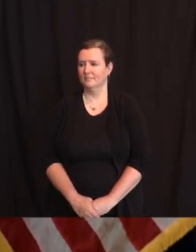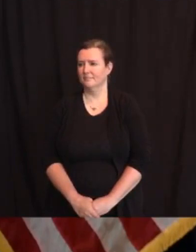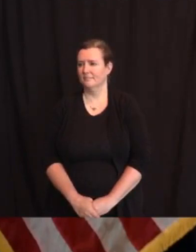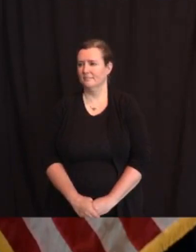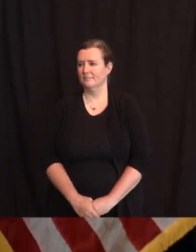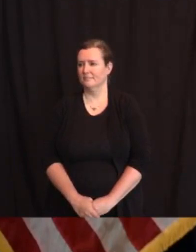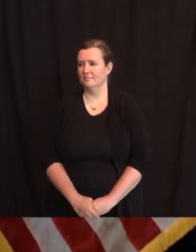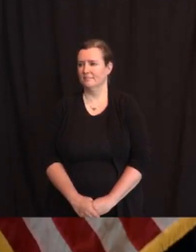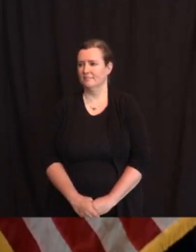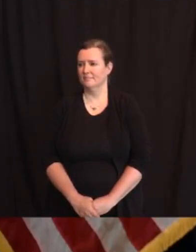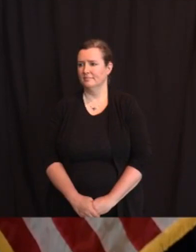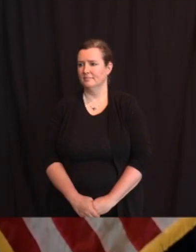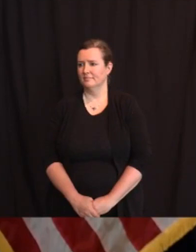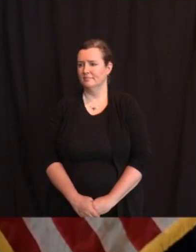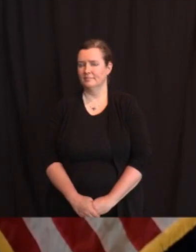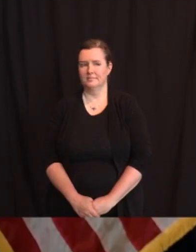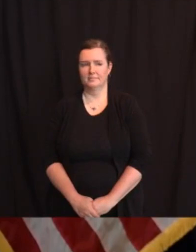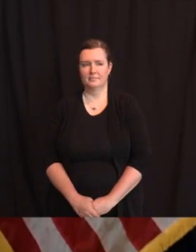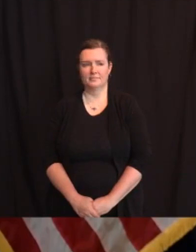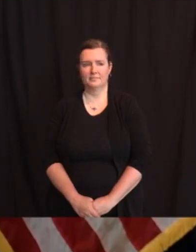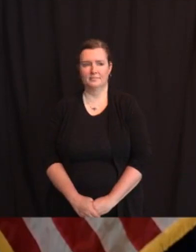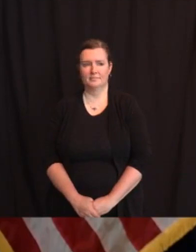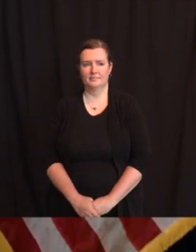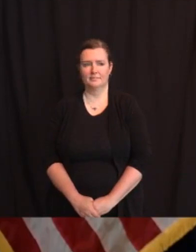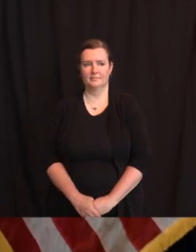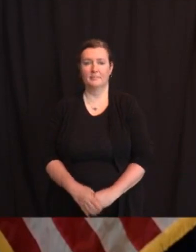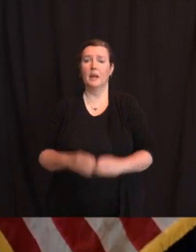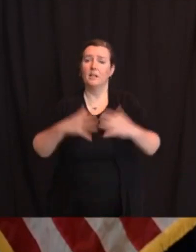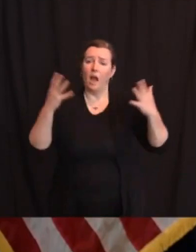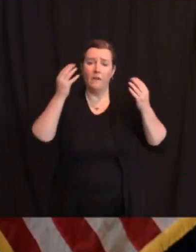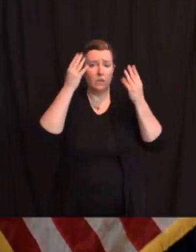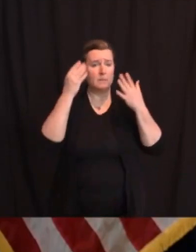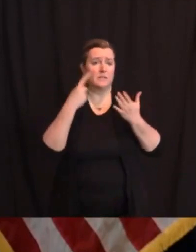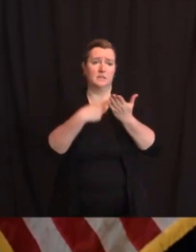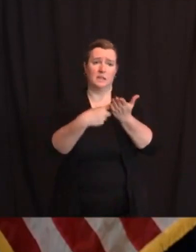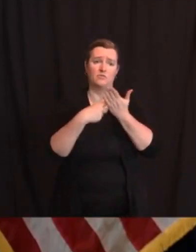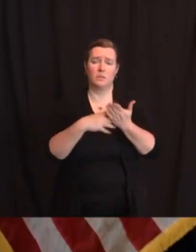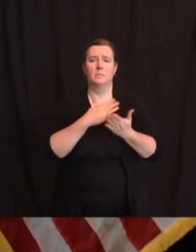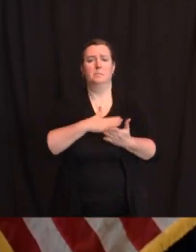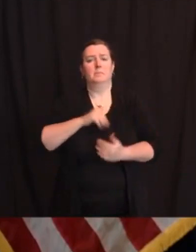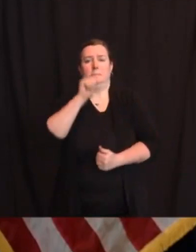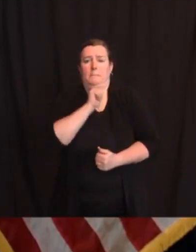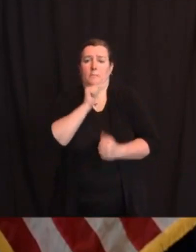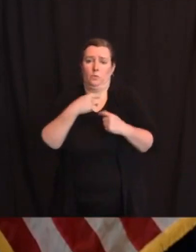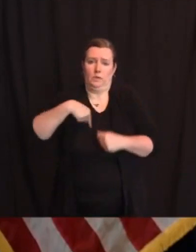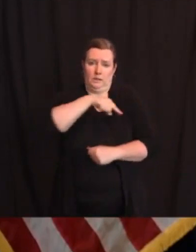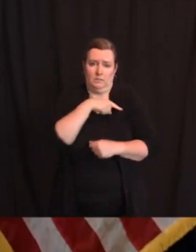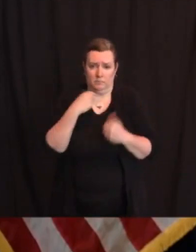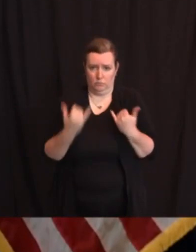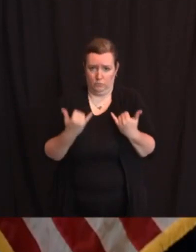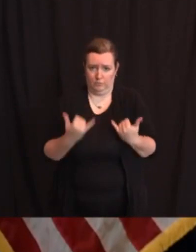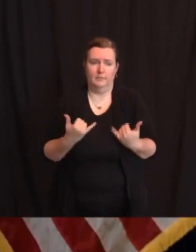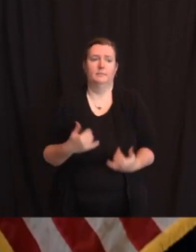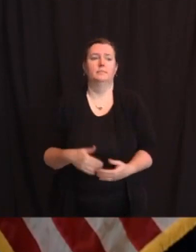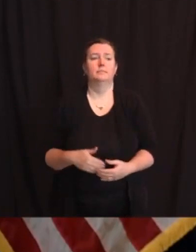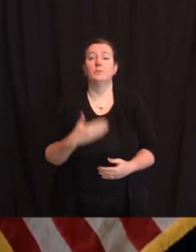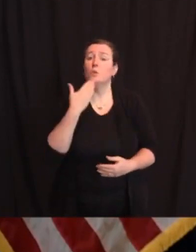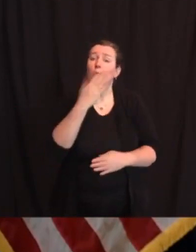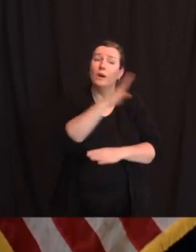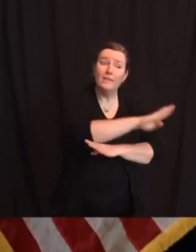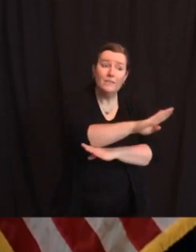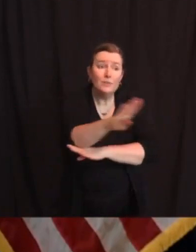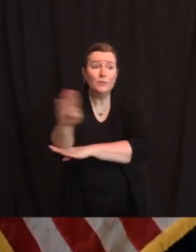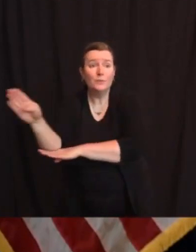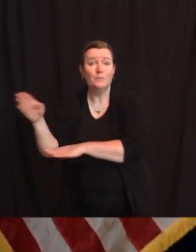We have a fair amount of ground to cover today, so please bear with us if you could. Good afternoon. I'm joined by the woman to my right who needs no introduction,